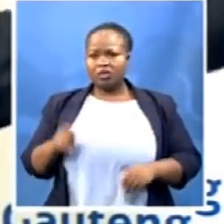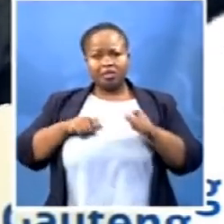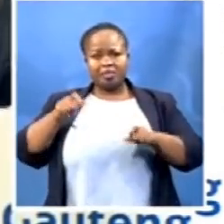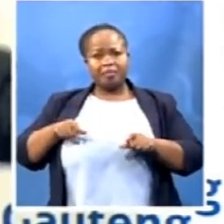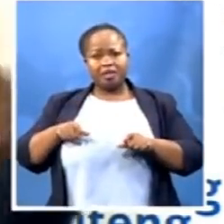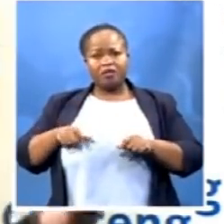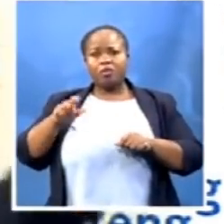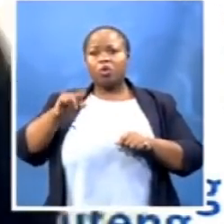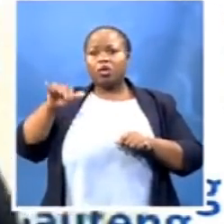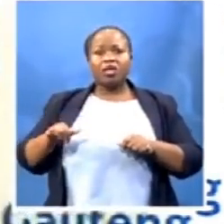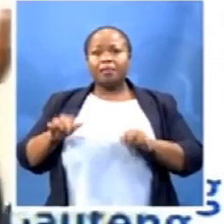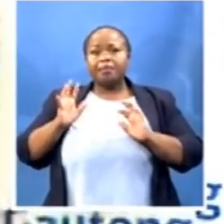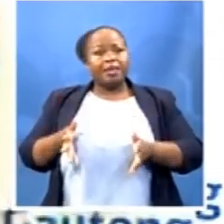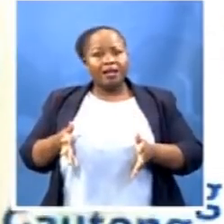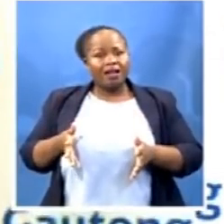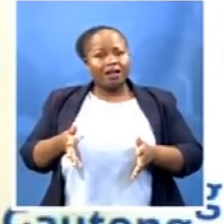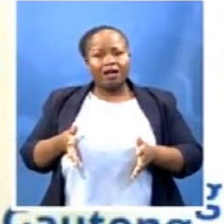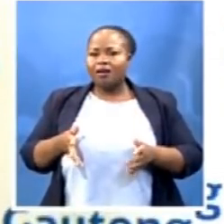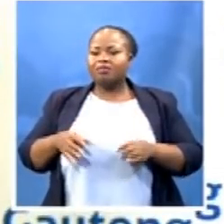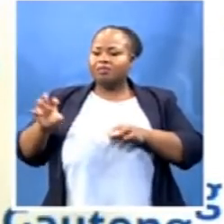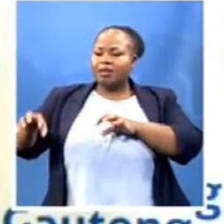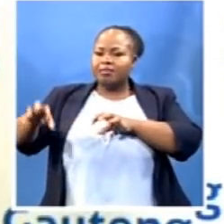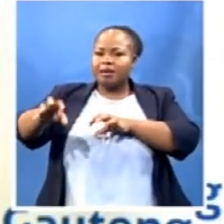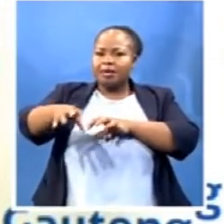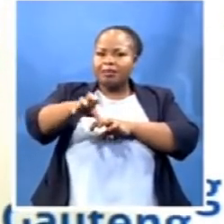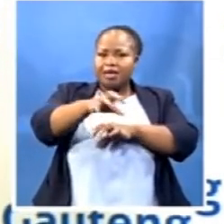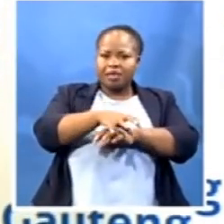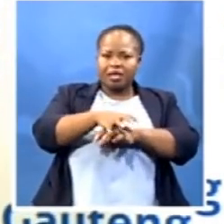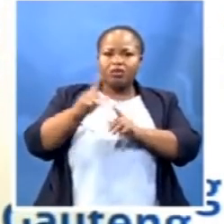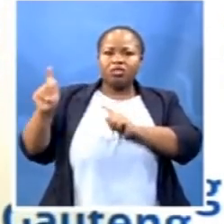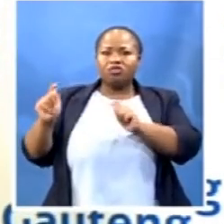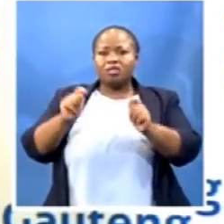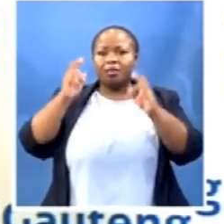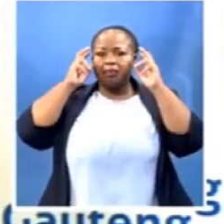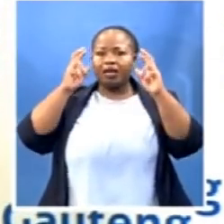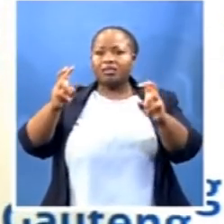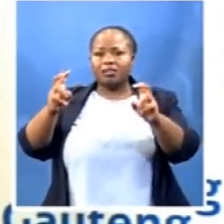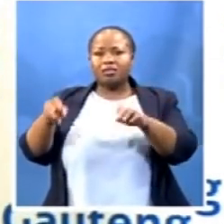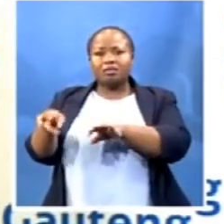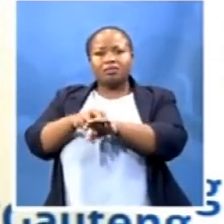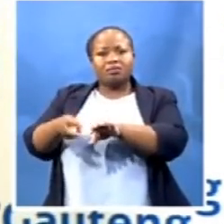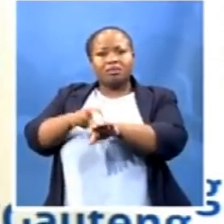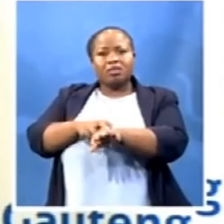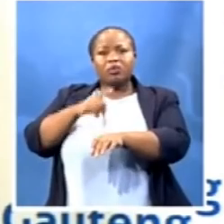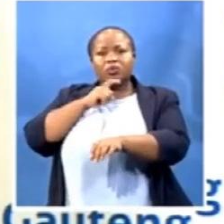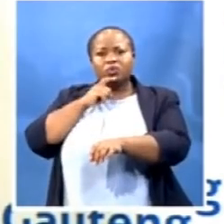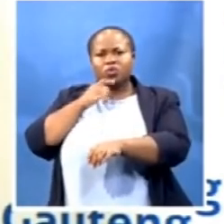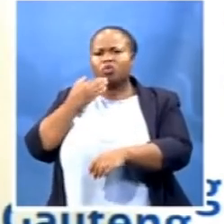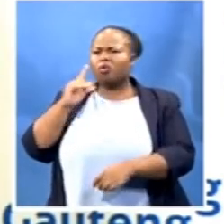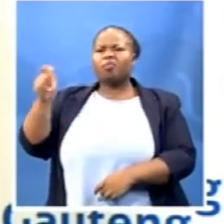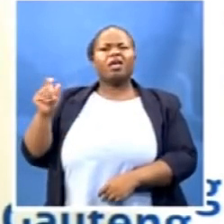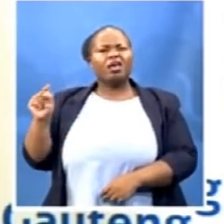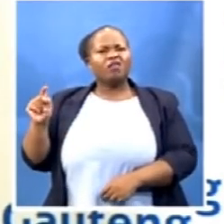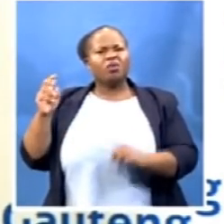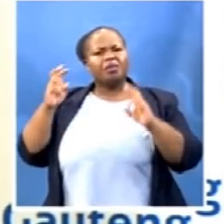other areas. They were transported. They were bussed in. Who paid for that? Who mobilized them? So this shows